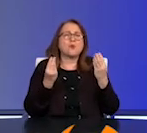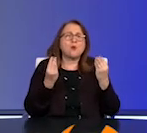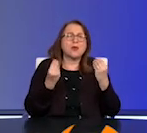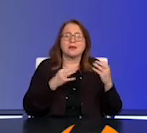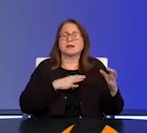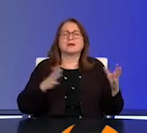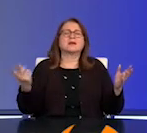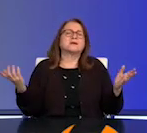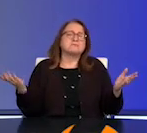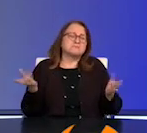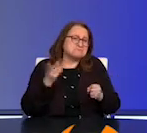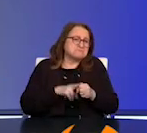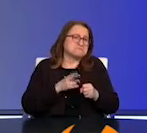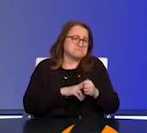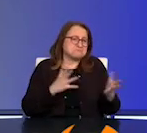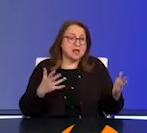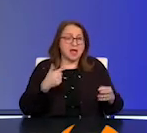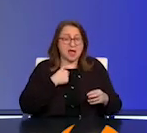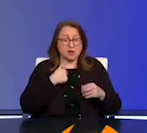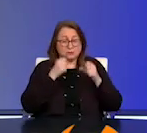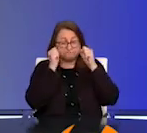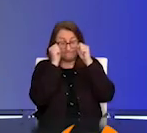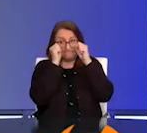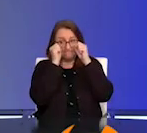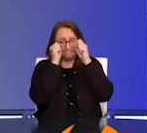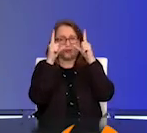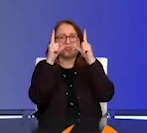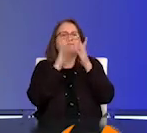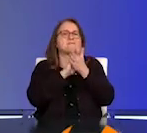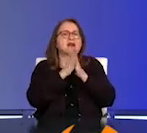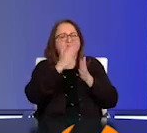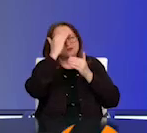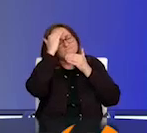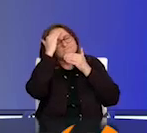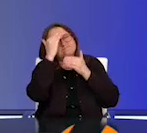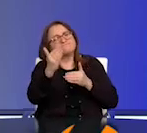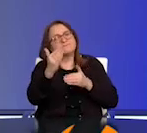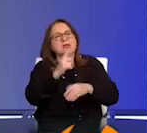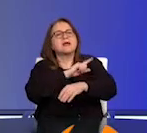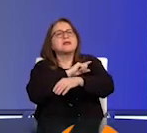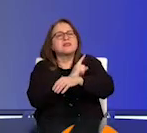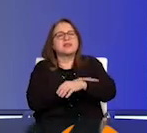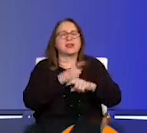I have such admiration for the fortitude of the Greek people and have been